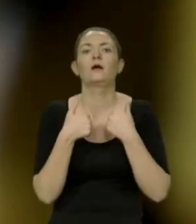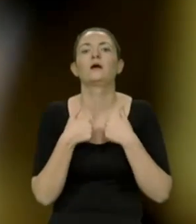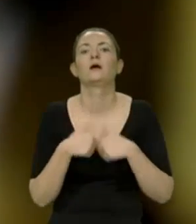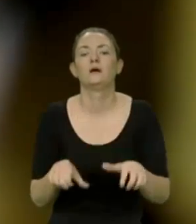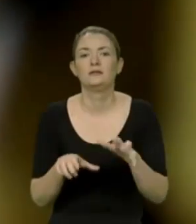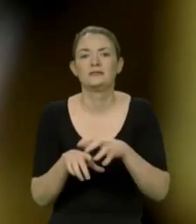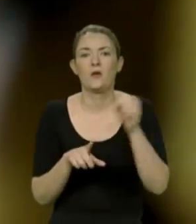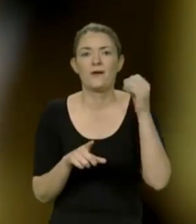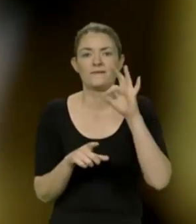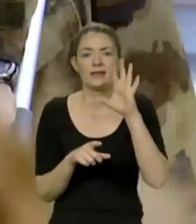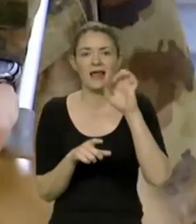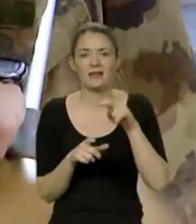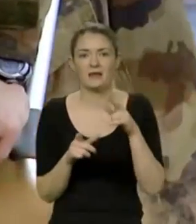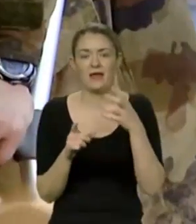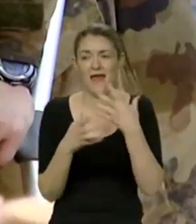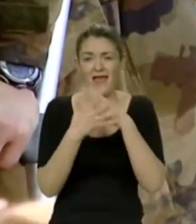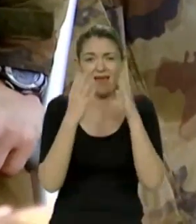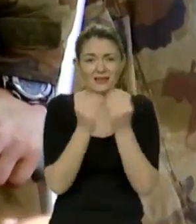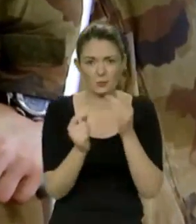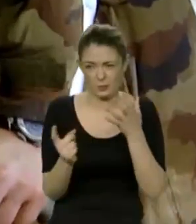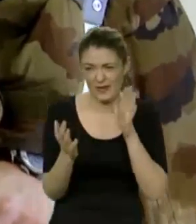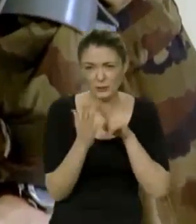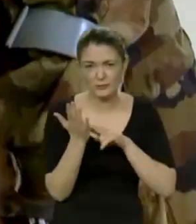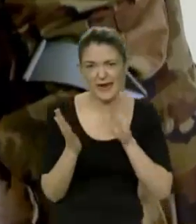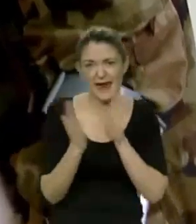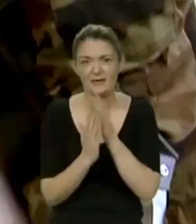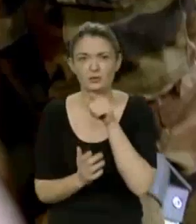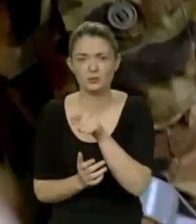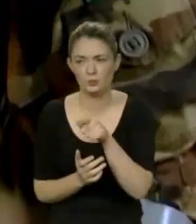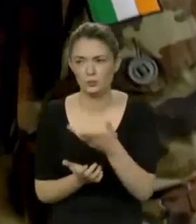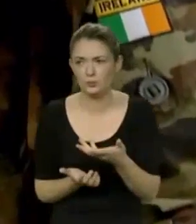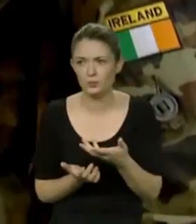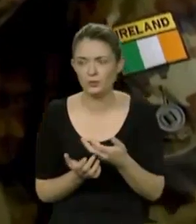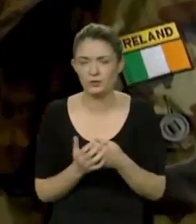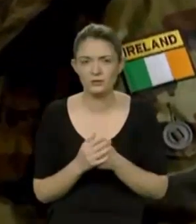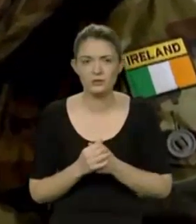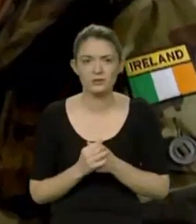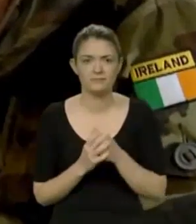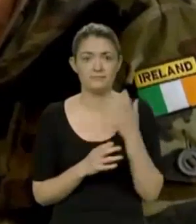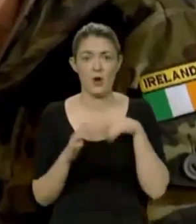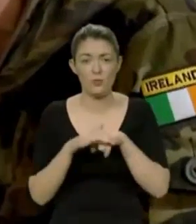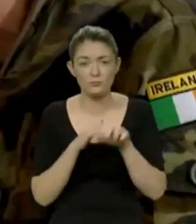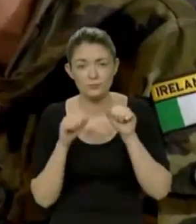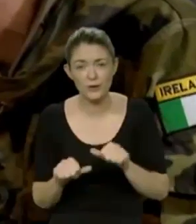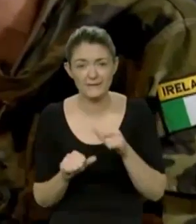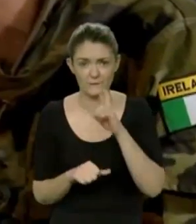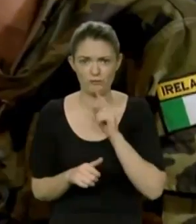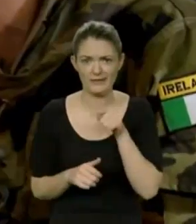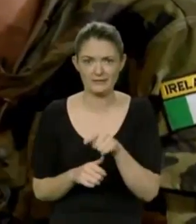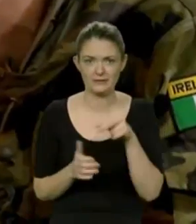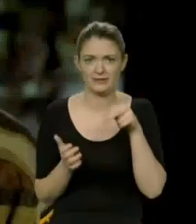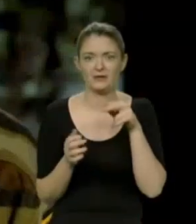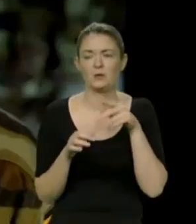they have against you, they'll use. They're putting you under that pressure, but there's a reason for it, to see if we can stand the pressure, and apparently we did